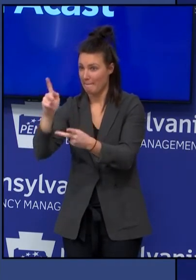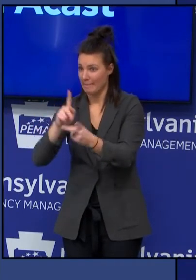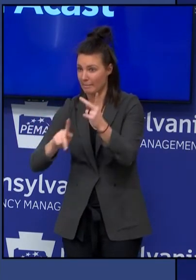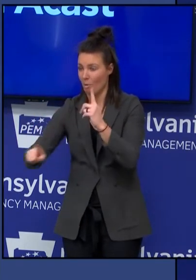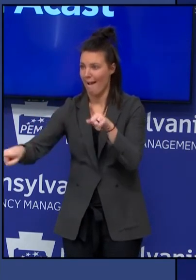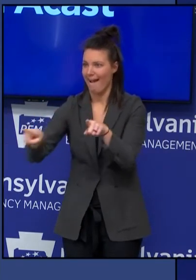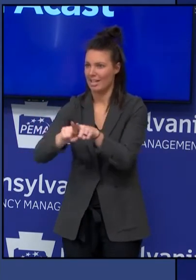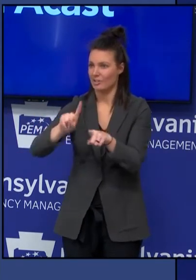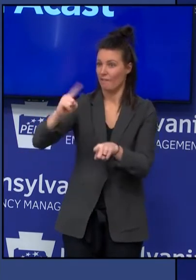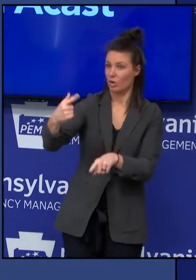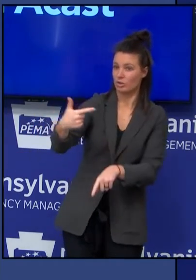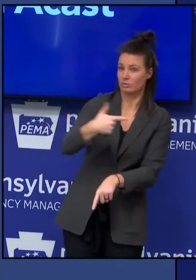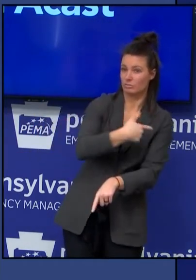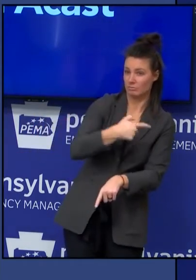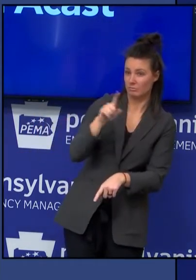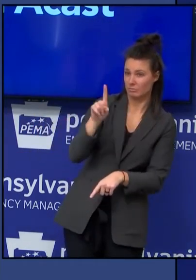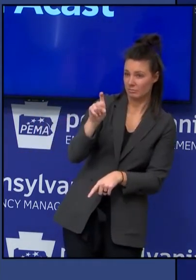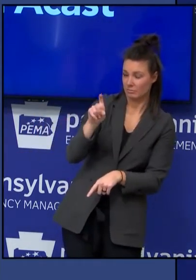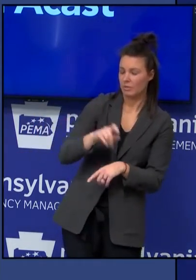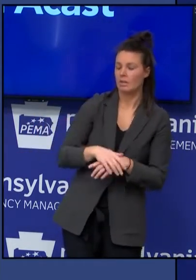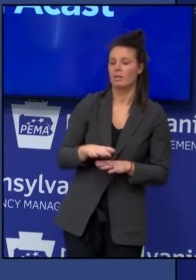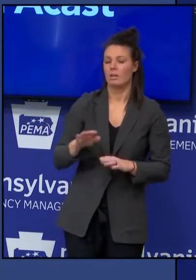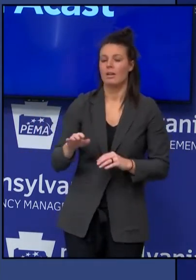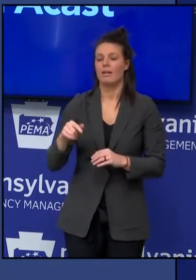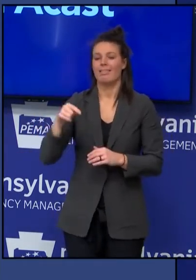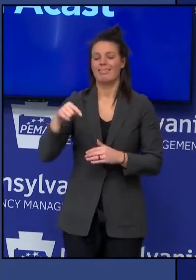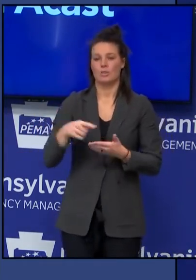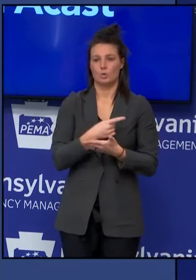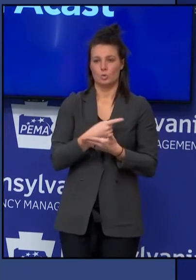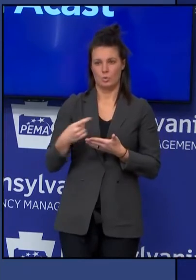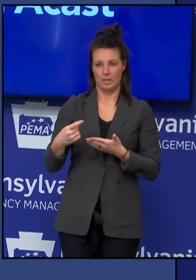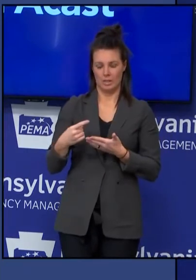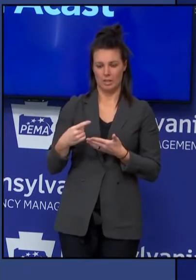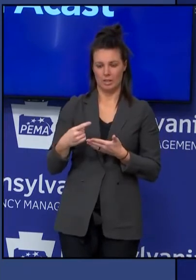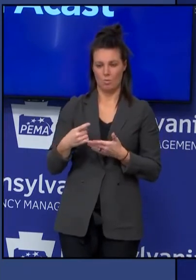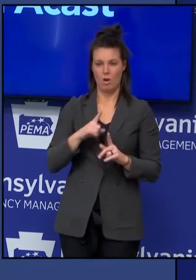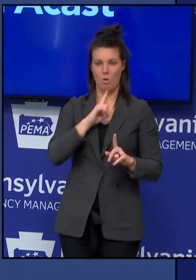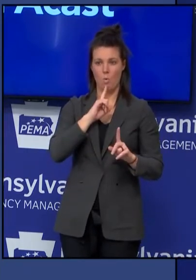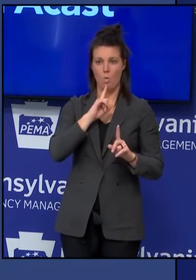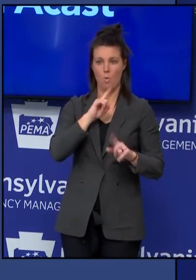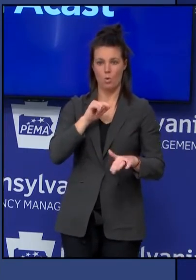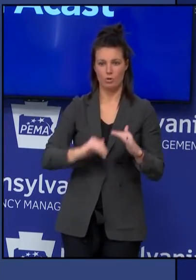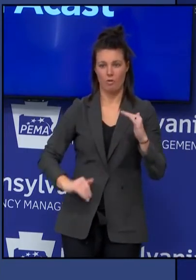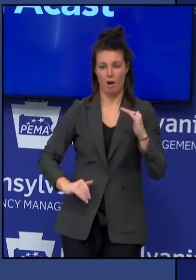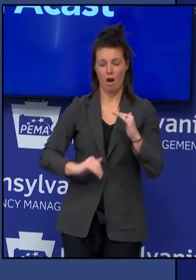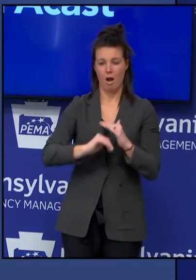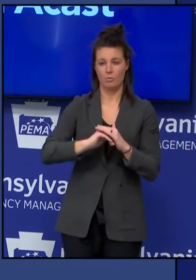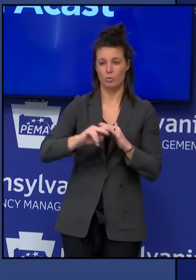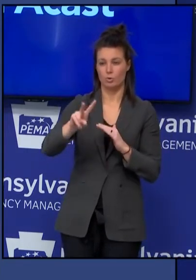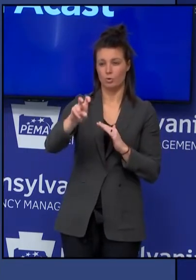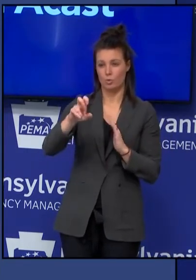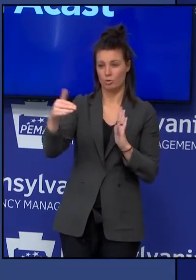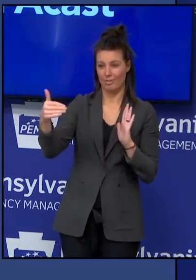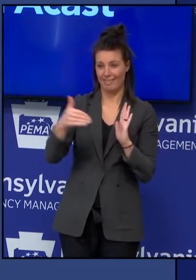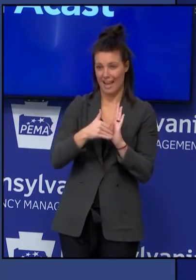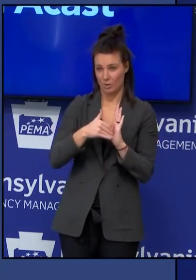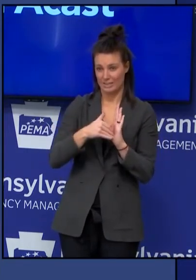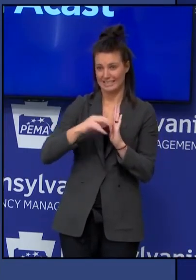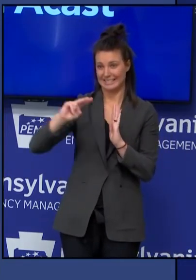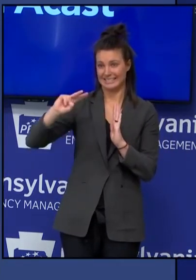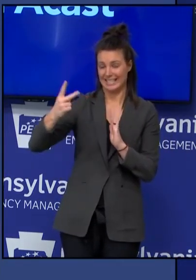correct? So this week, we had orders for up to 200,000